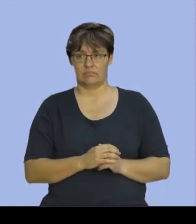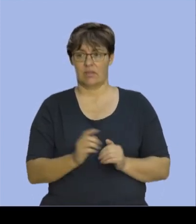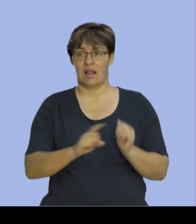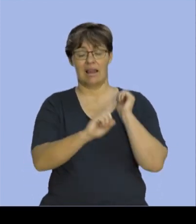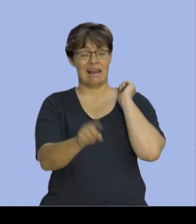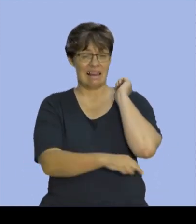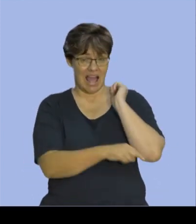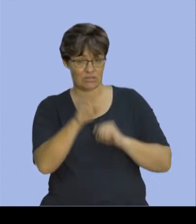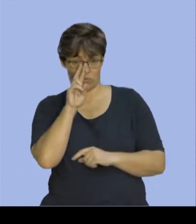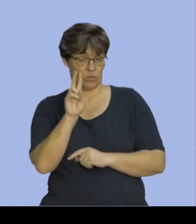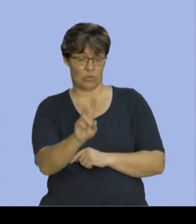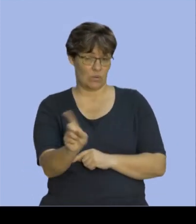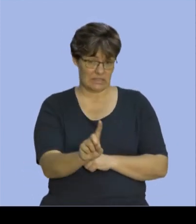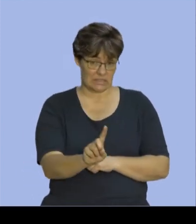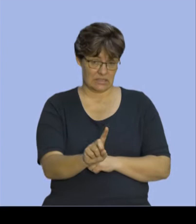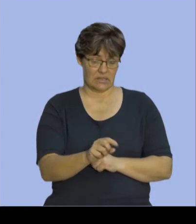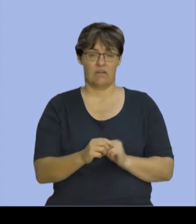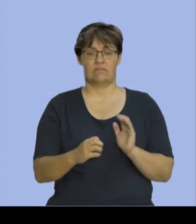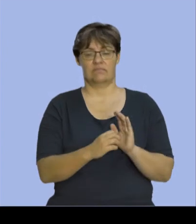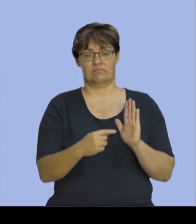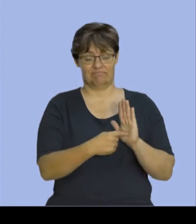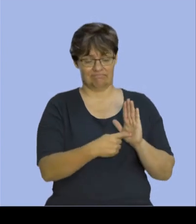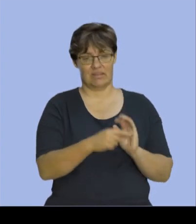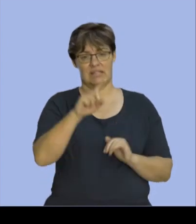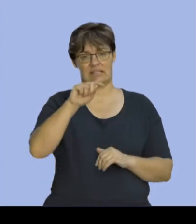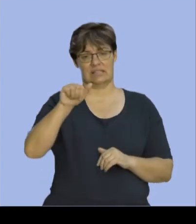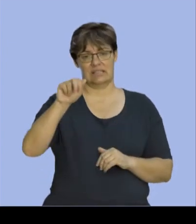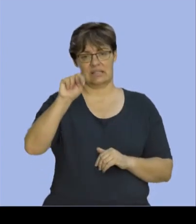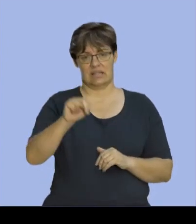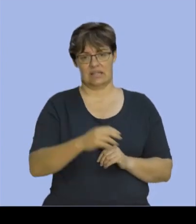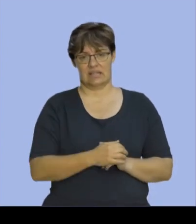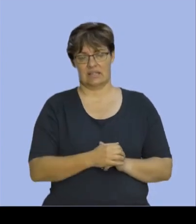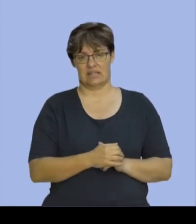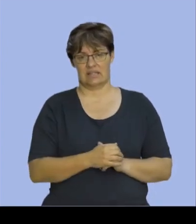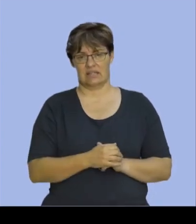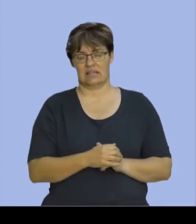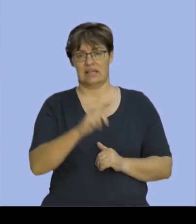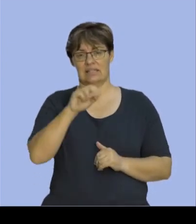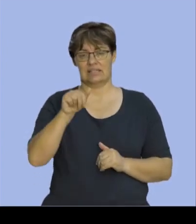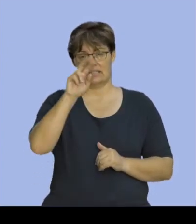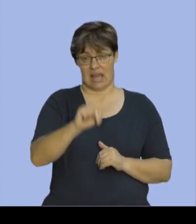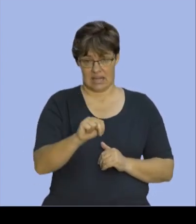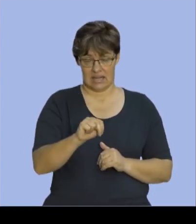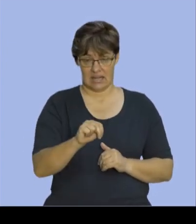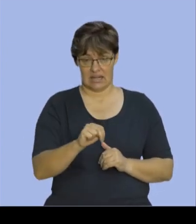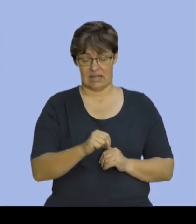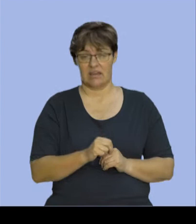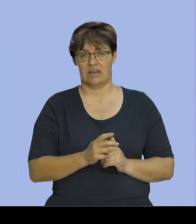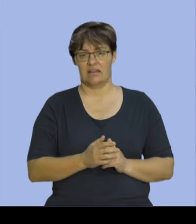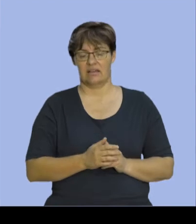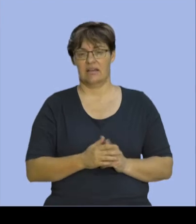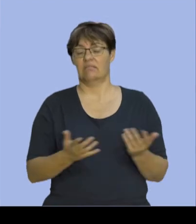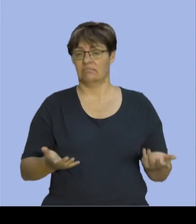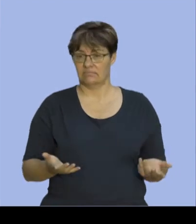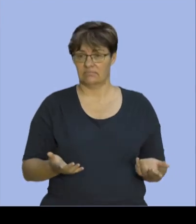And then the last graph that we're looking at is the graph of tan, right? And the graph of tan